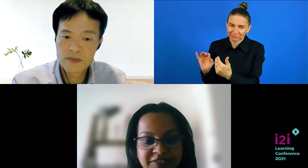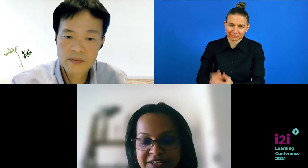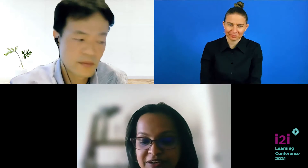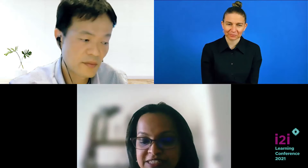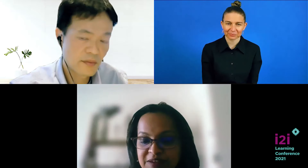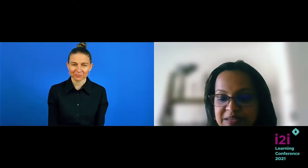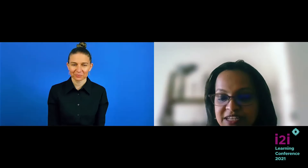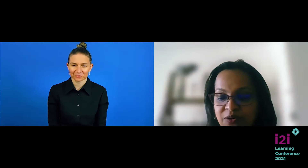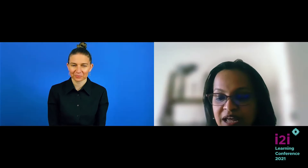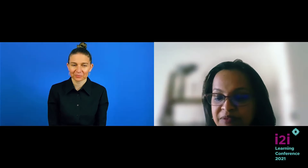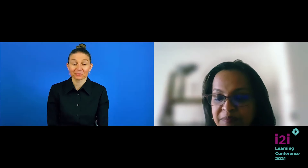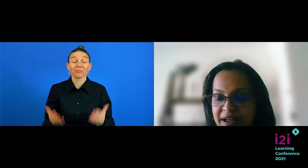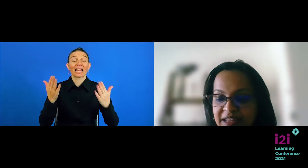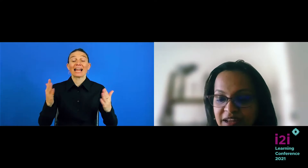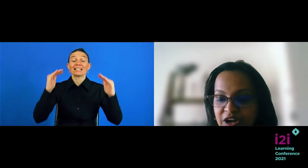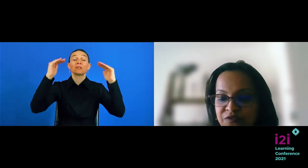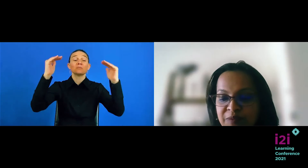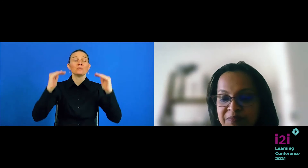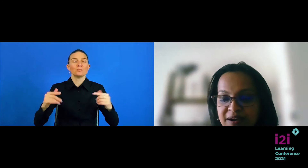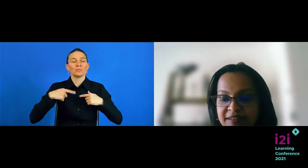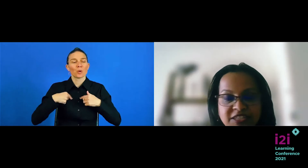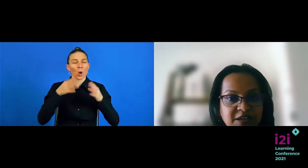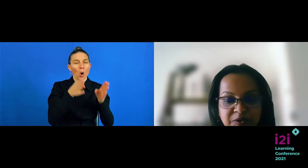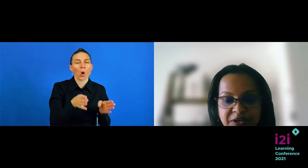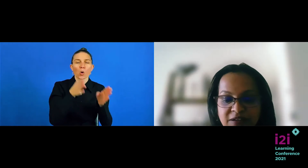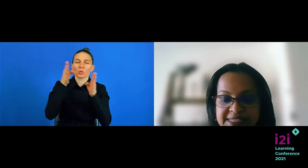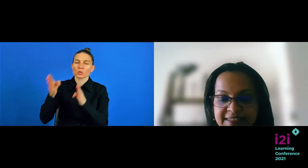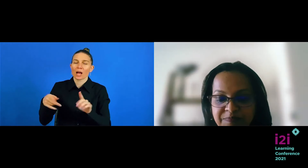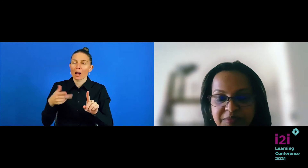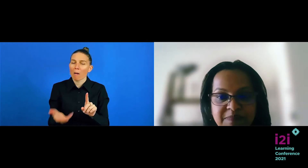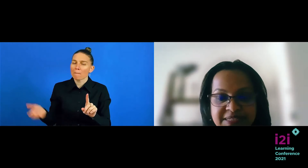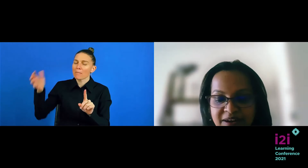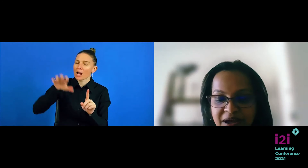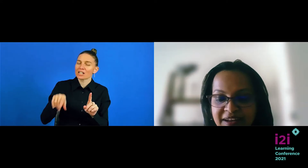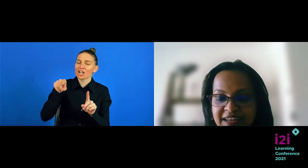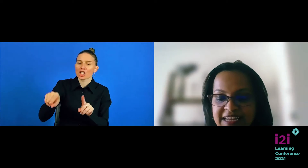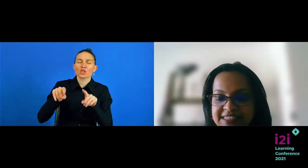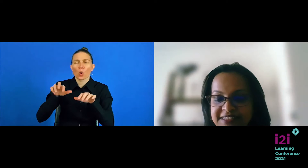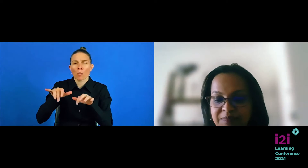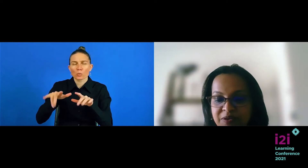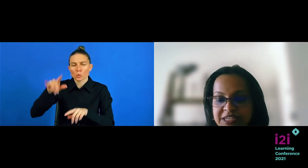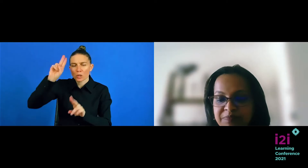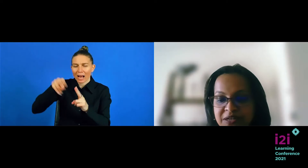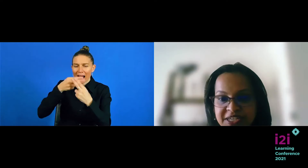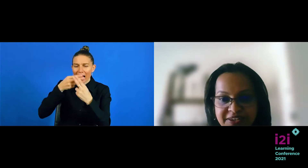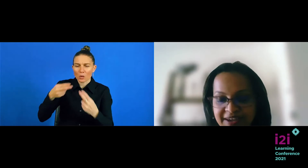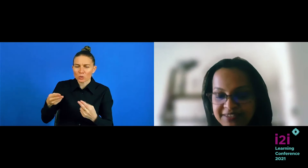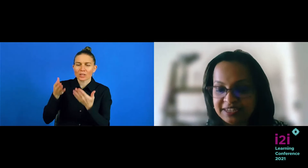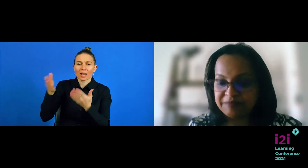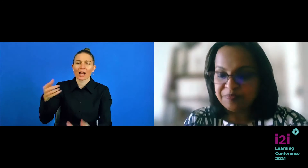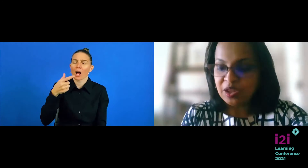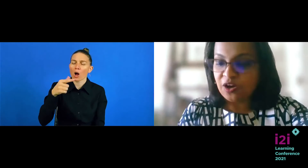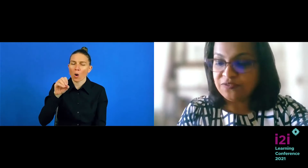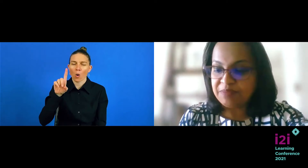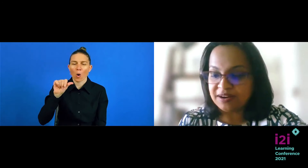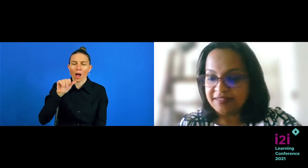to introduce Mr. Gholam Rabbani from the Bangladesh Computer Council. Mr. Rabbani is the Deputy Project